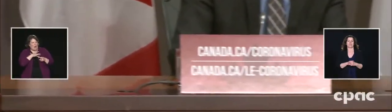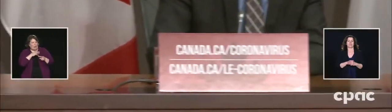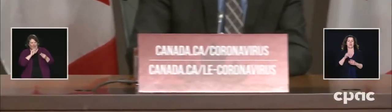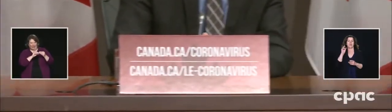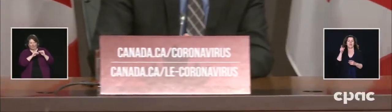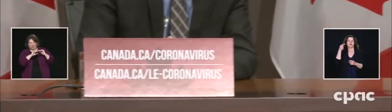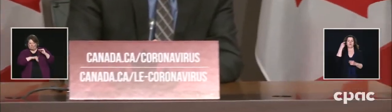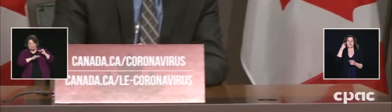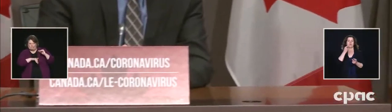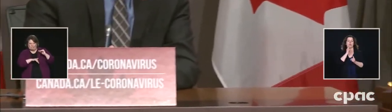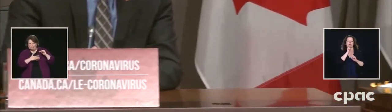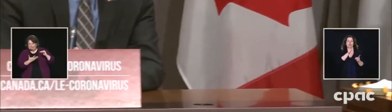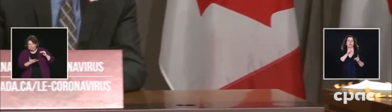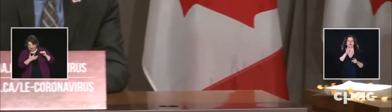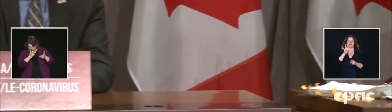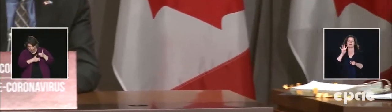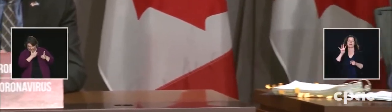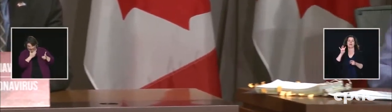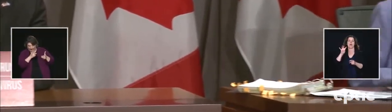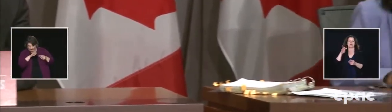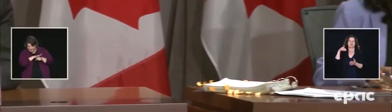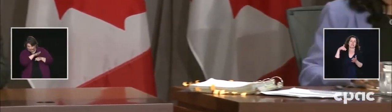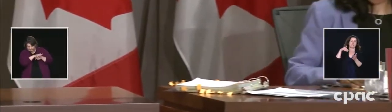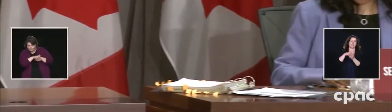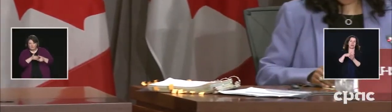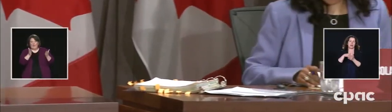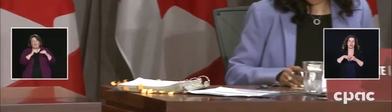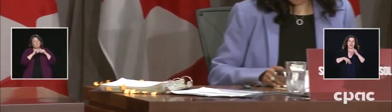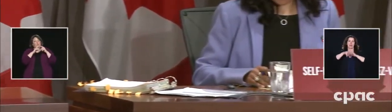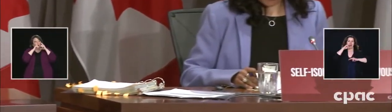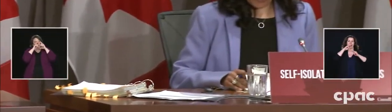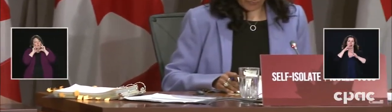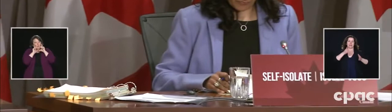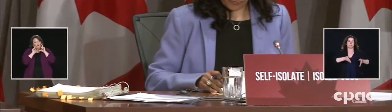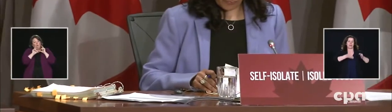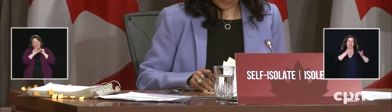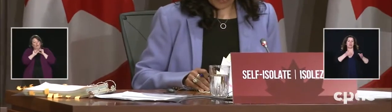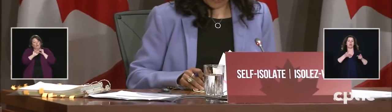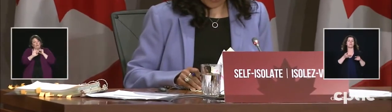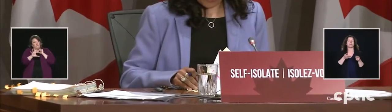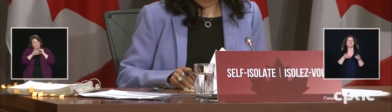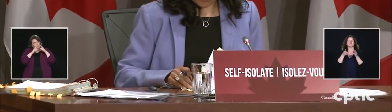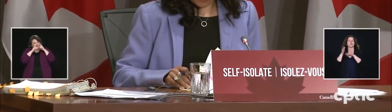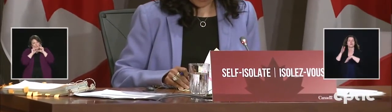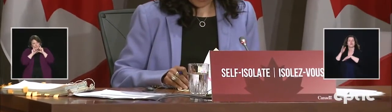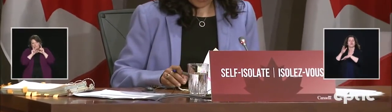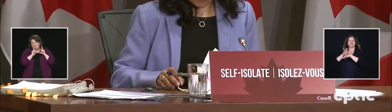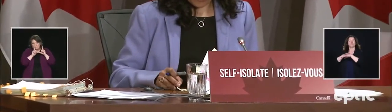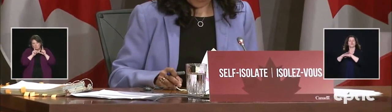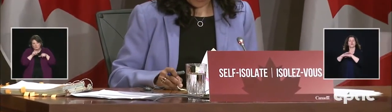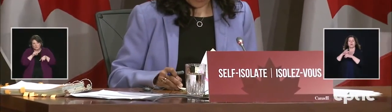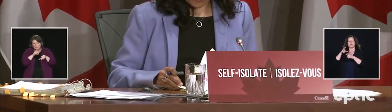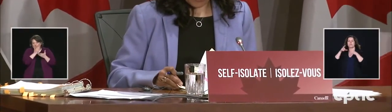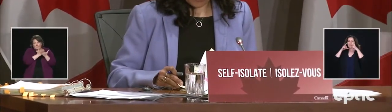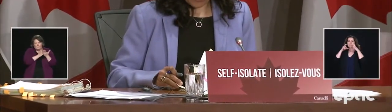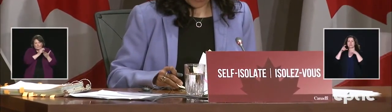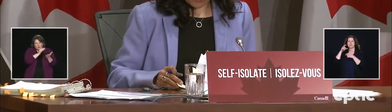masks, millions have been redirected outside the healthcare system. Where exactly are they being redirected, and